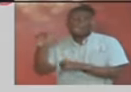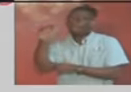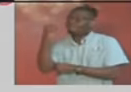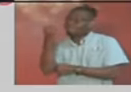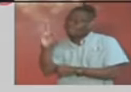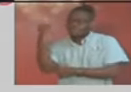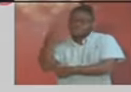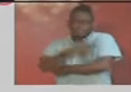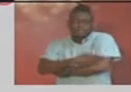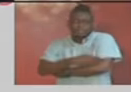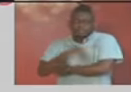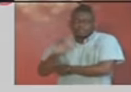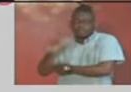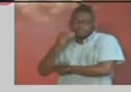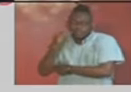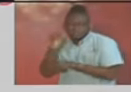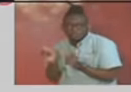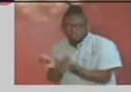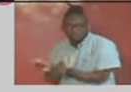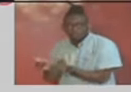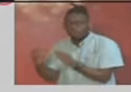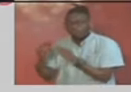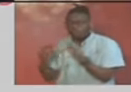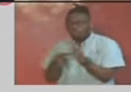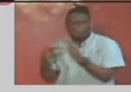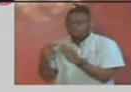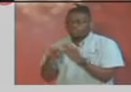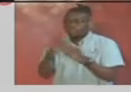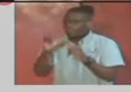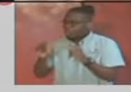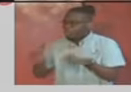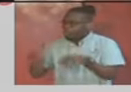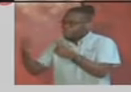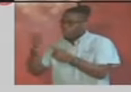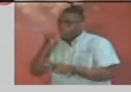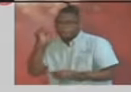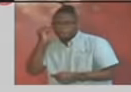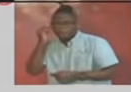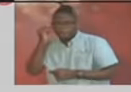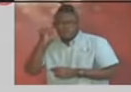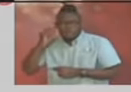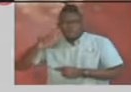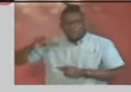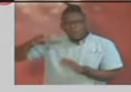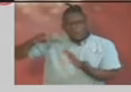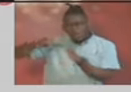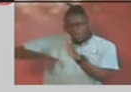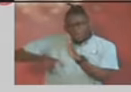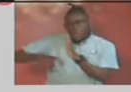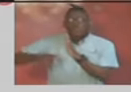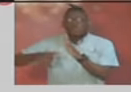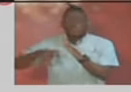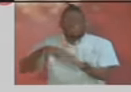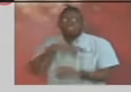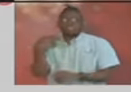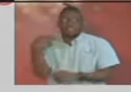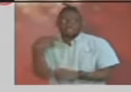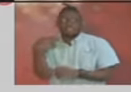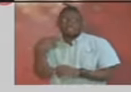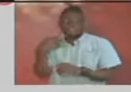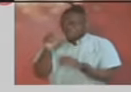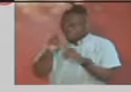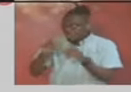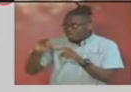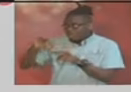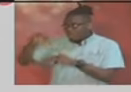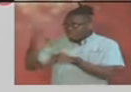You don't want a new strain coming in, and it affects the way the effectiveness of the vaccine ultimately behaves